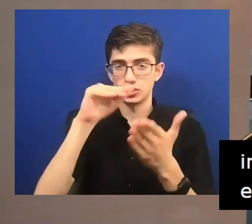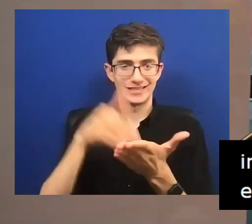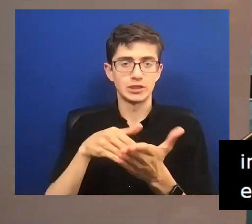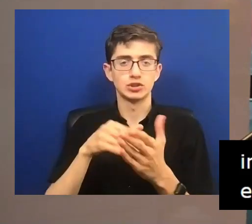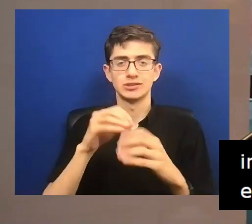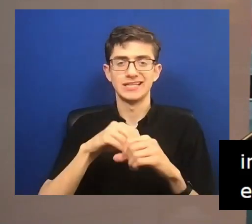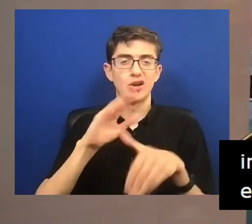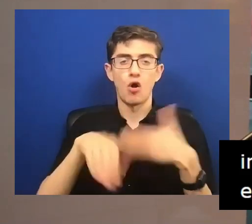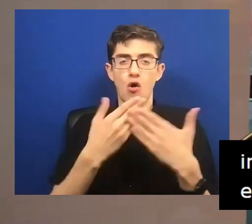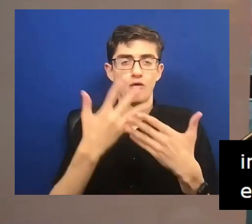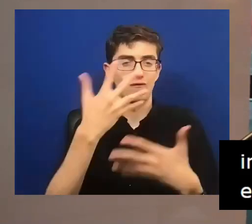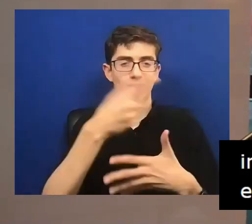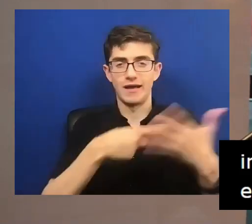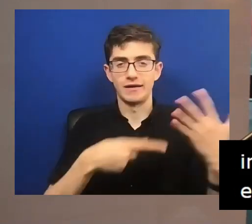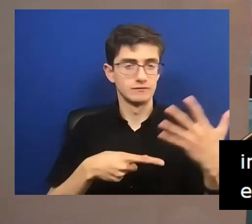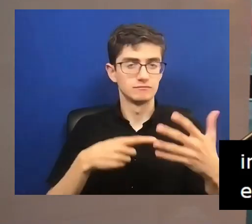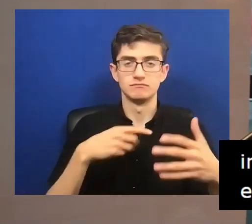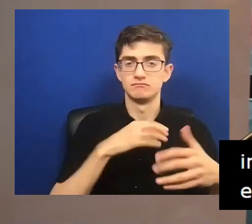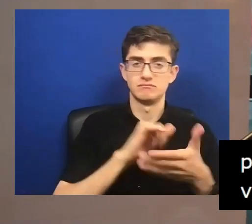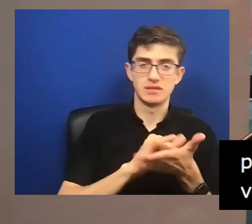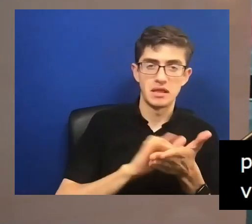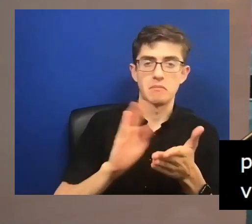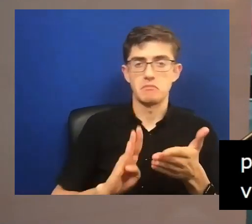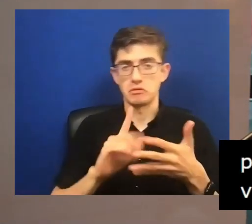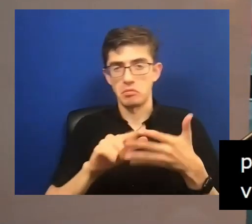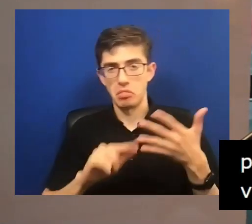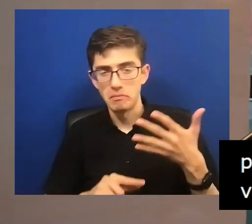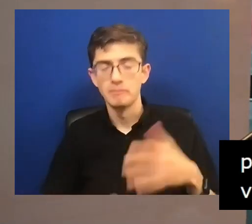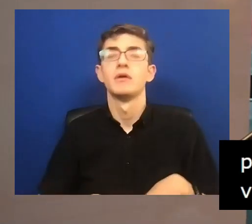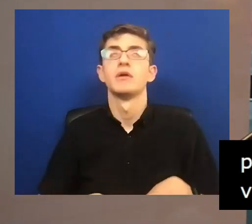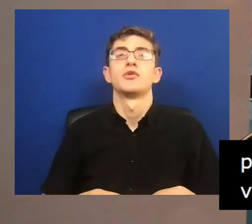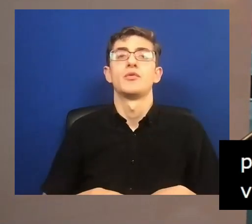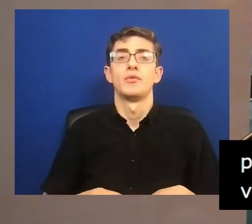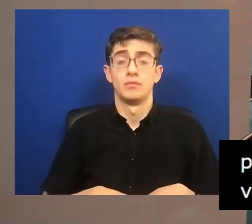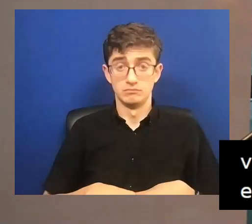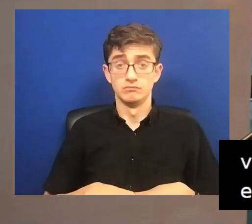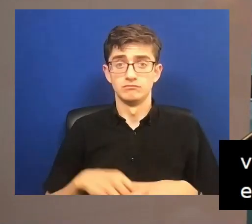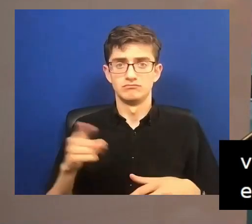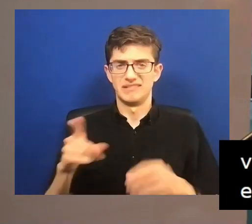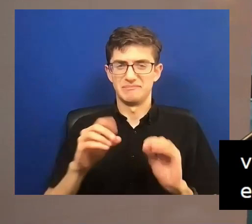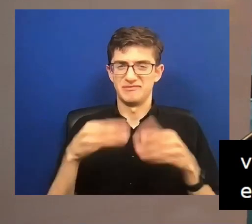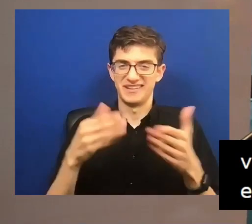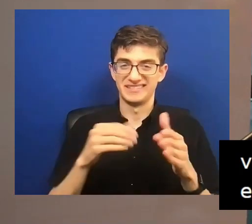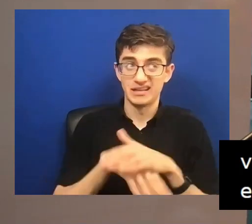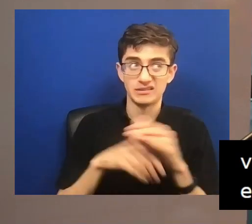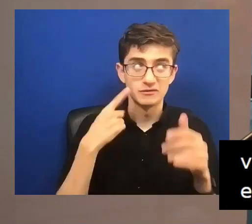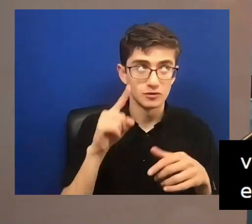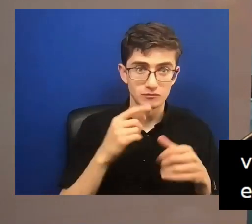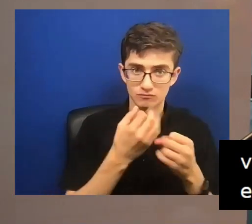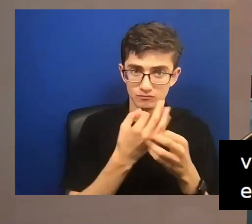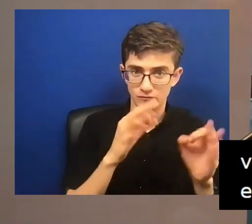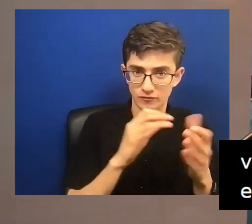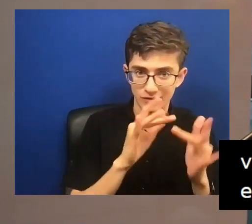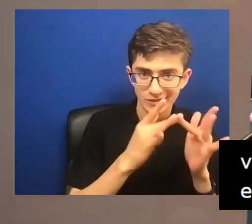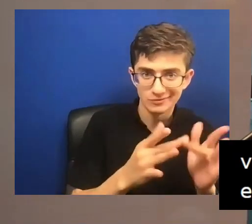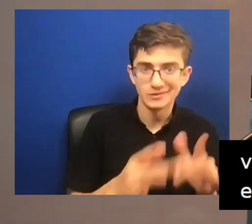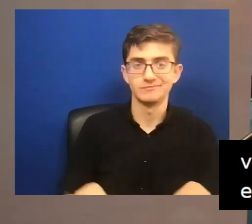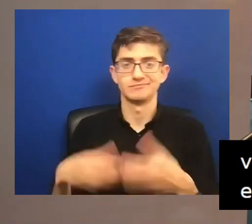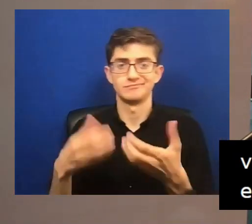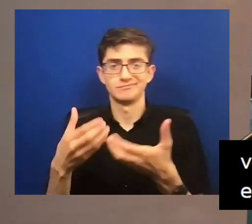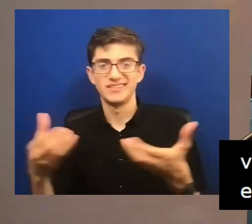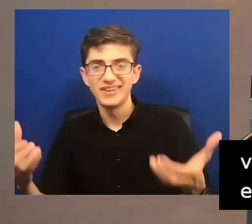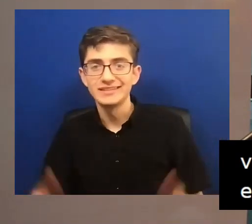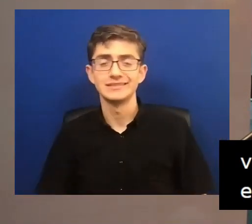Banks, Silicon Harlem. The gigabit centers provide access to free internet, devices, digital skills training to everyone